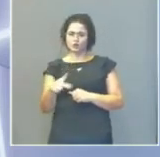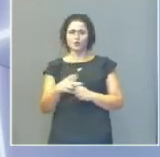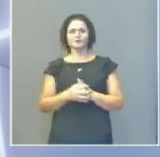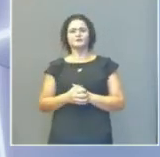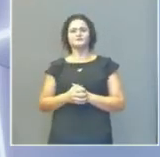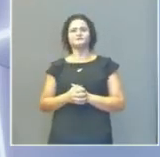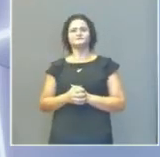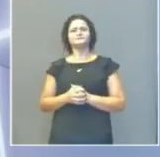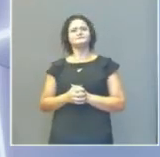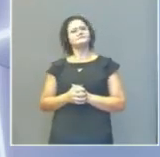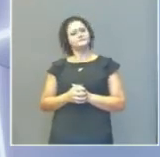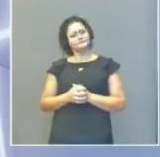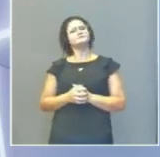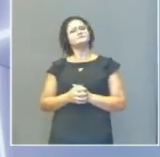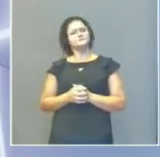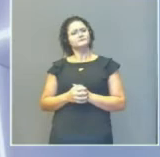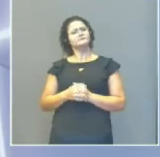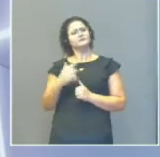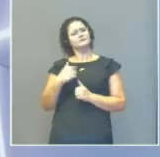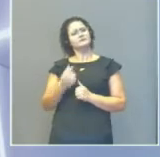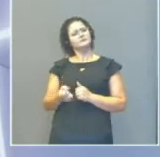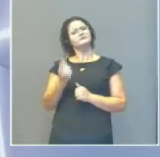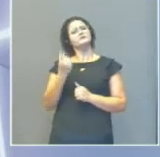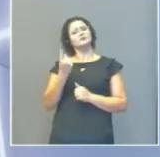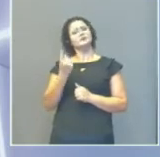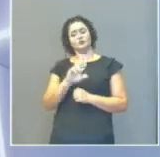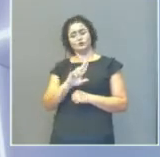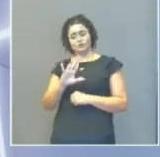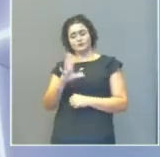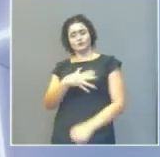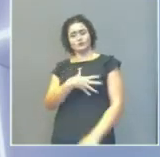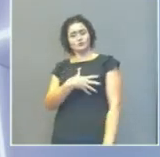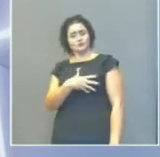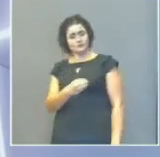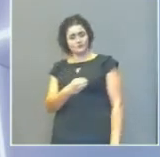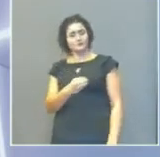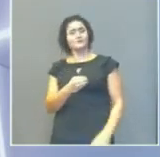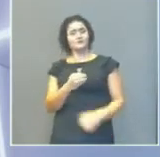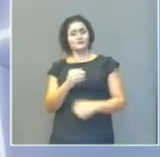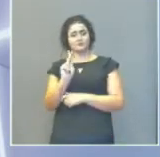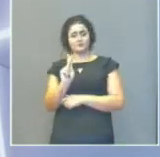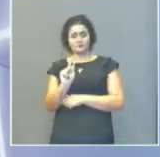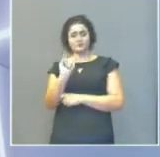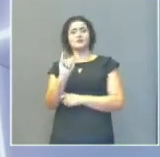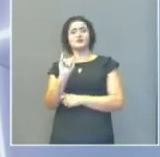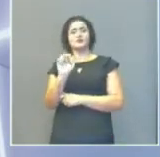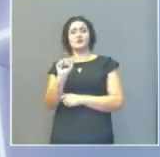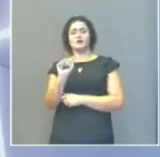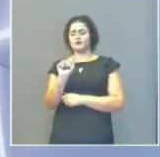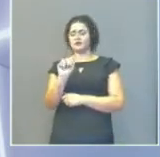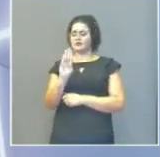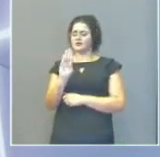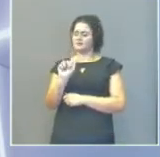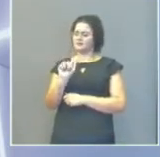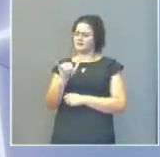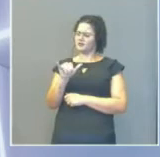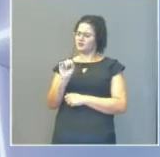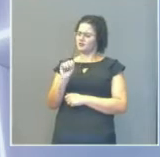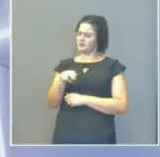turns out the name of my son is Abayomi, and the name of my father is Abayomi. So I was taken aback,